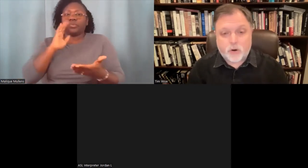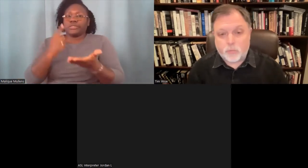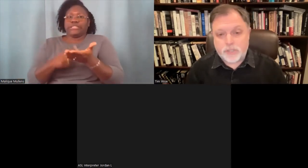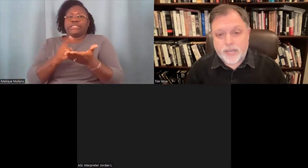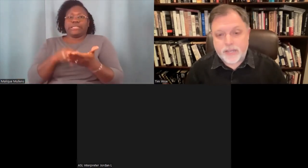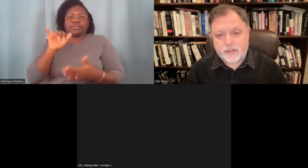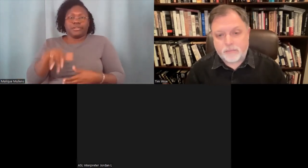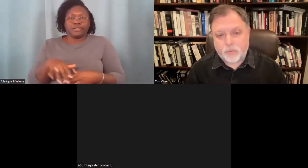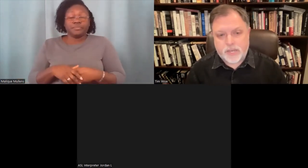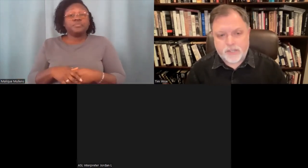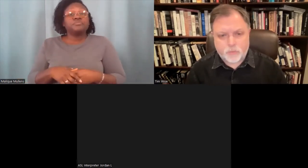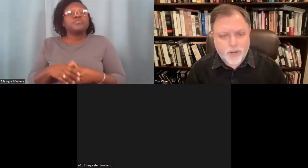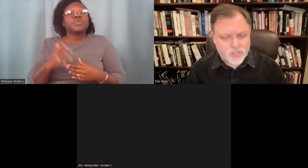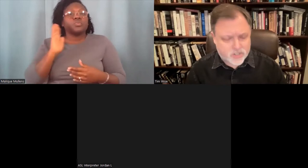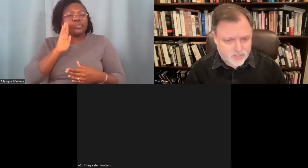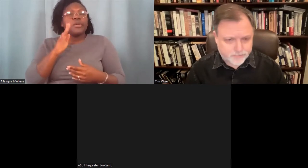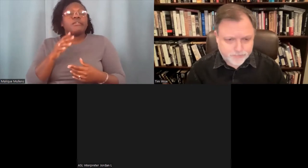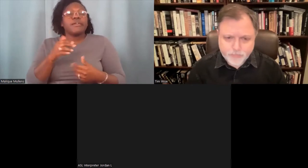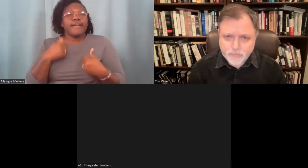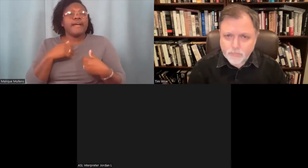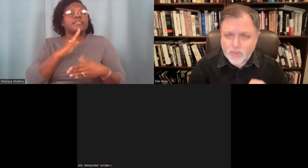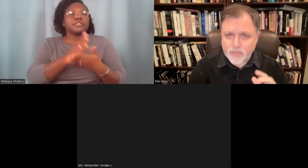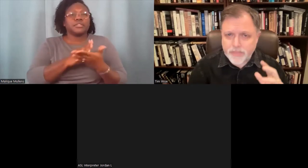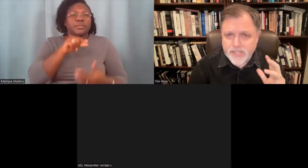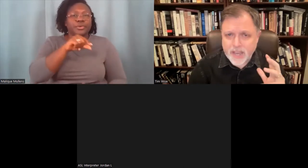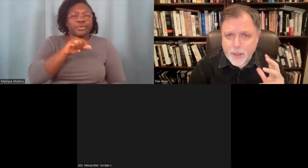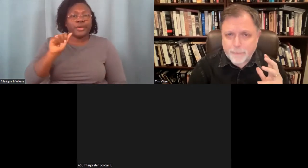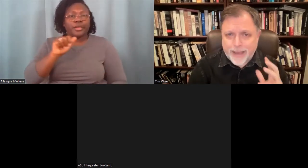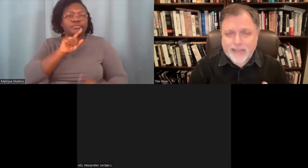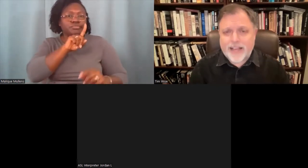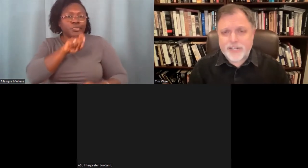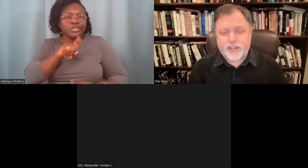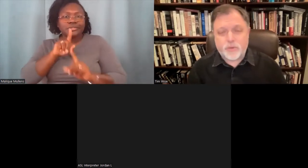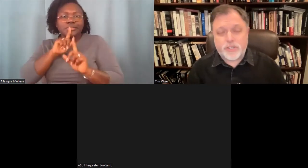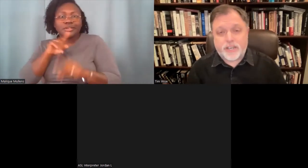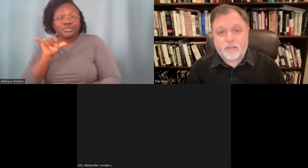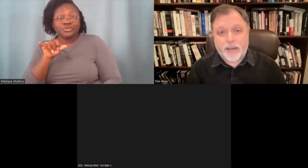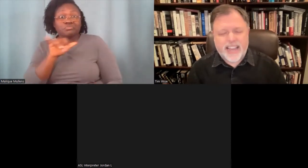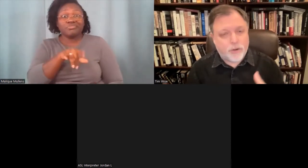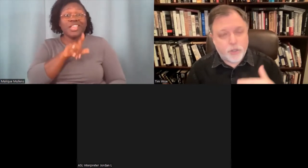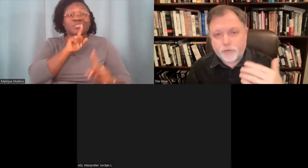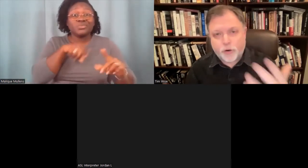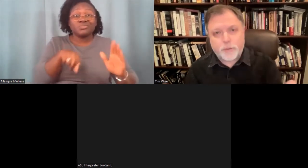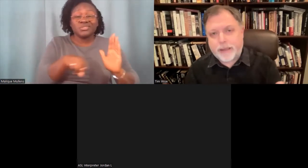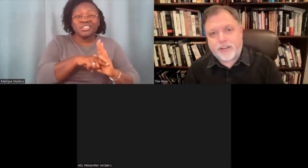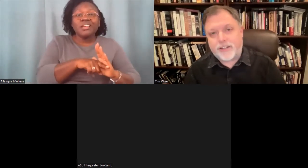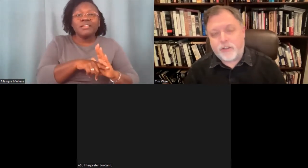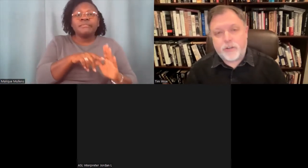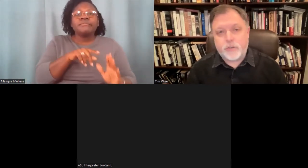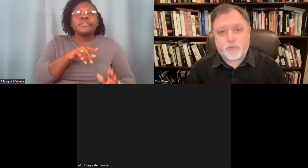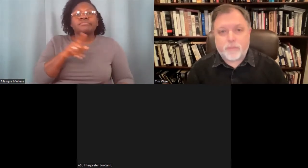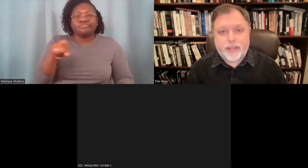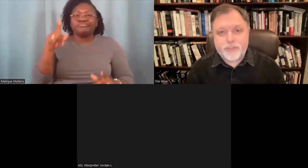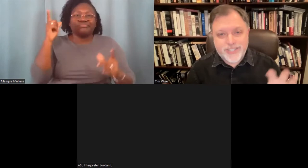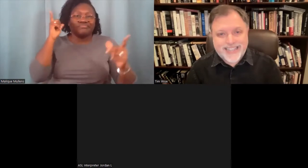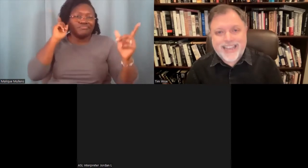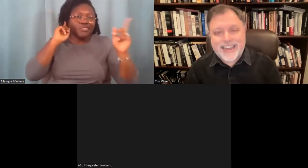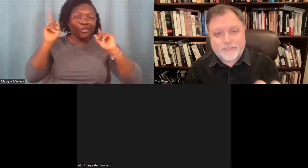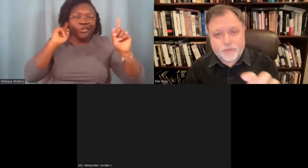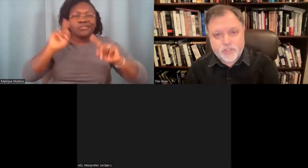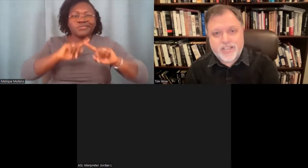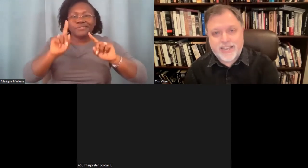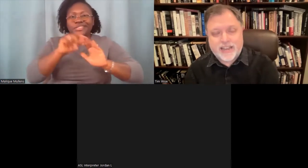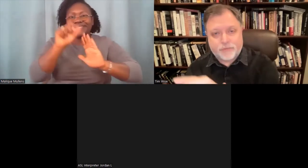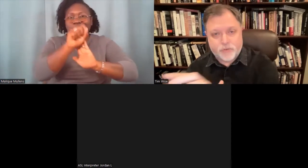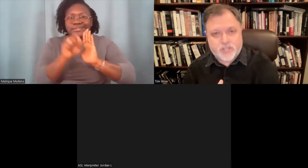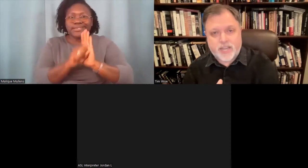as you heard, we'll take some questions. This backlash that we're seeing right now, and you've heard about it in the news, right? We have state